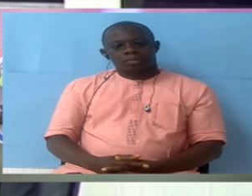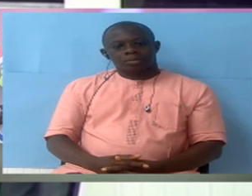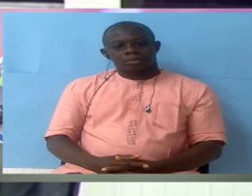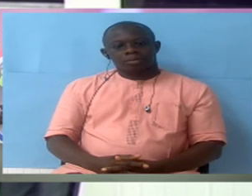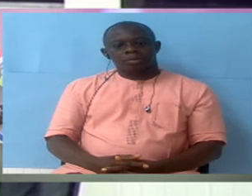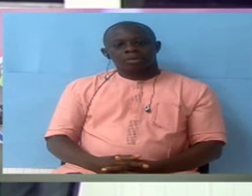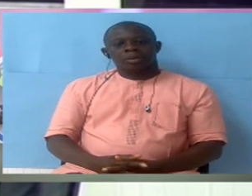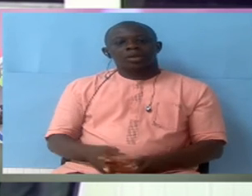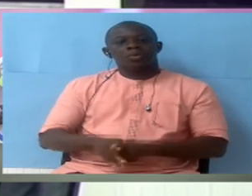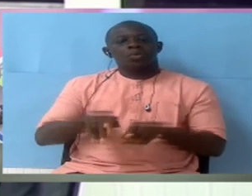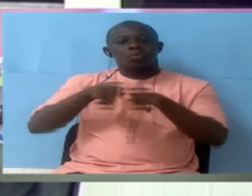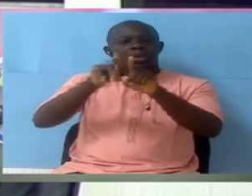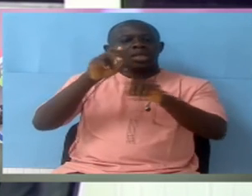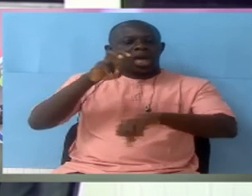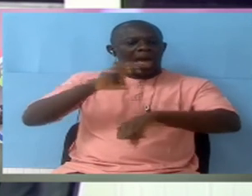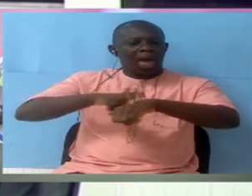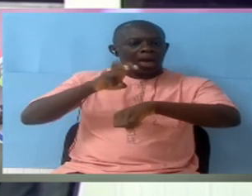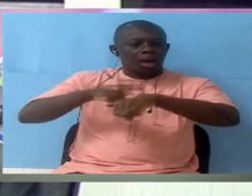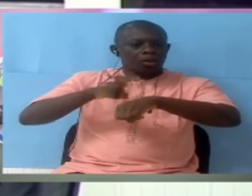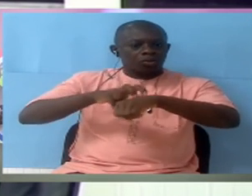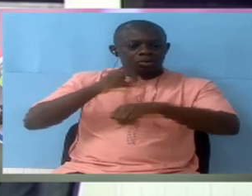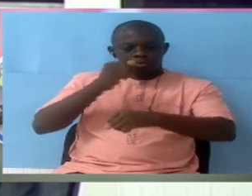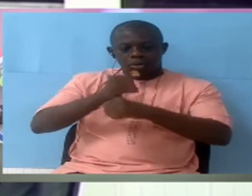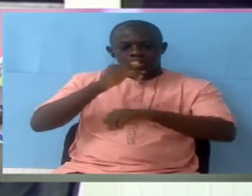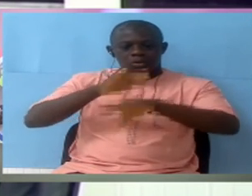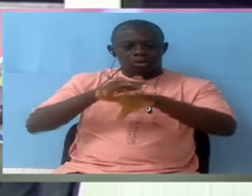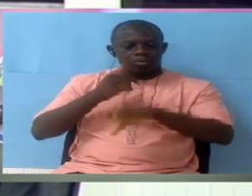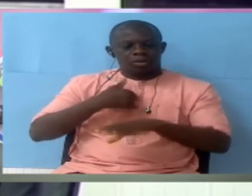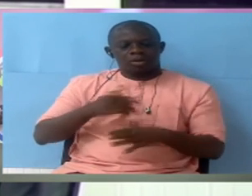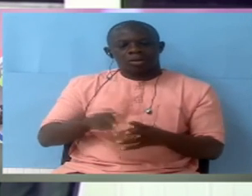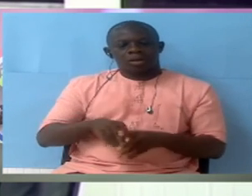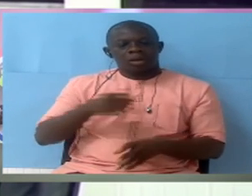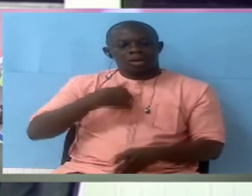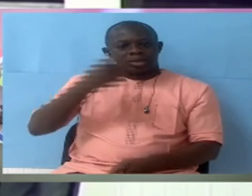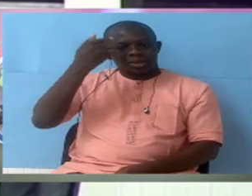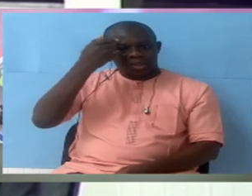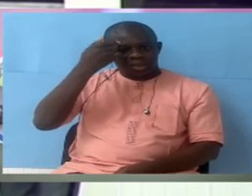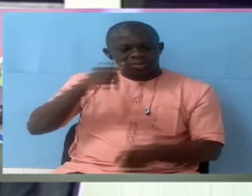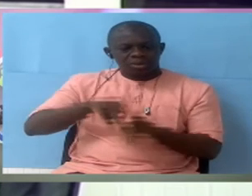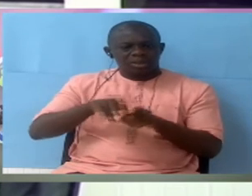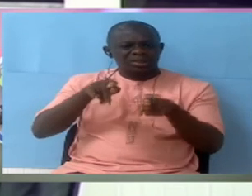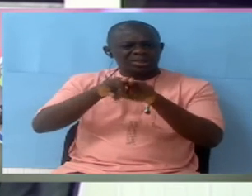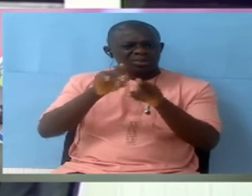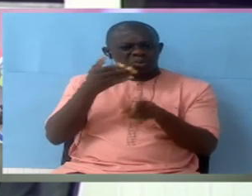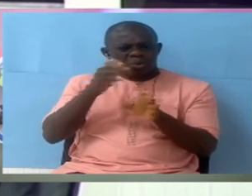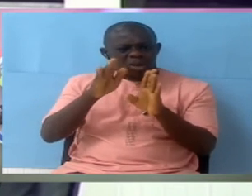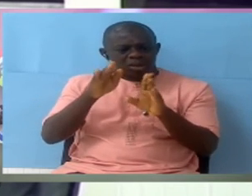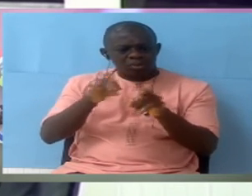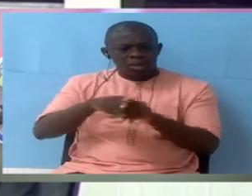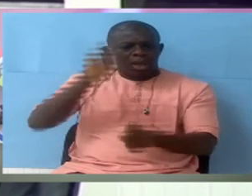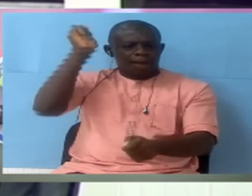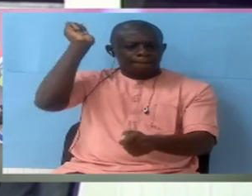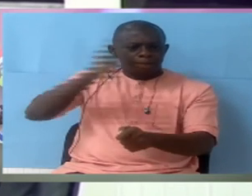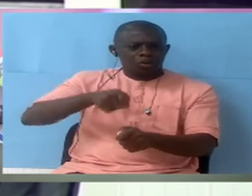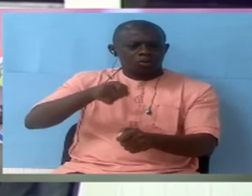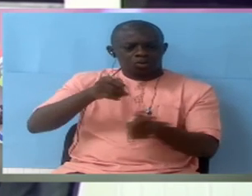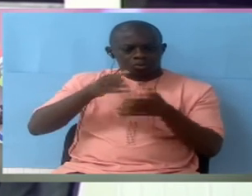Even with iron also. Ak sax ak ay weñ. I think that is like a hammer. Lolu dafa melni marto.